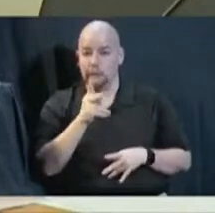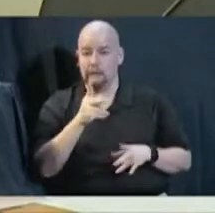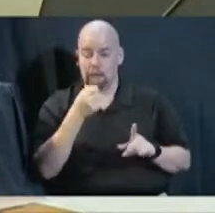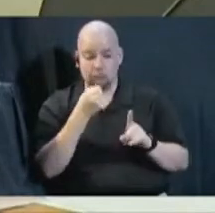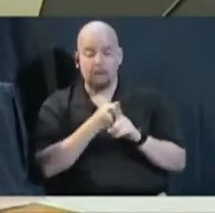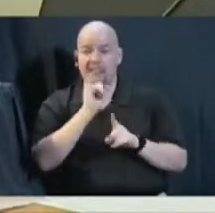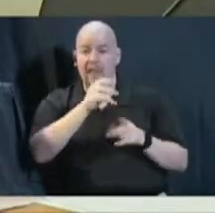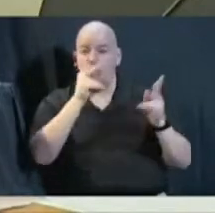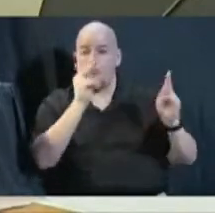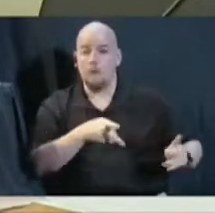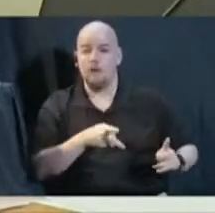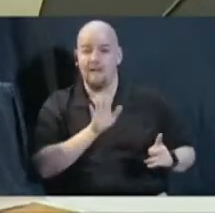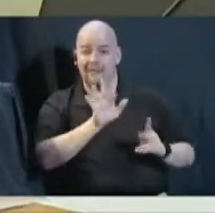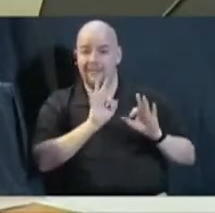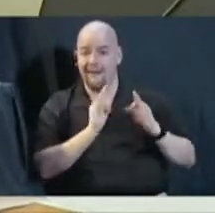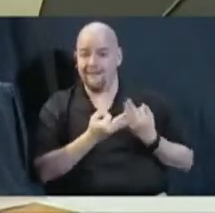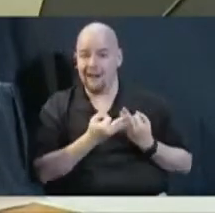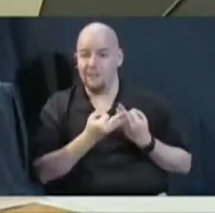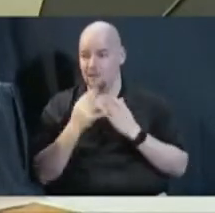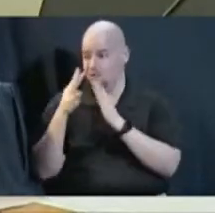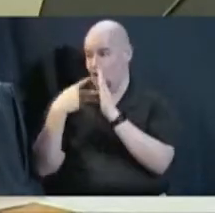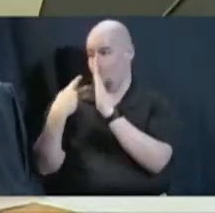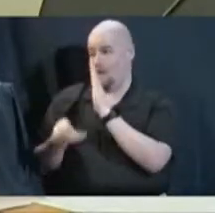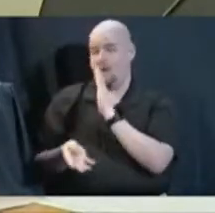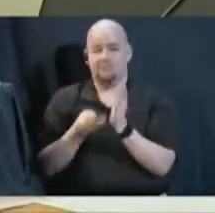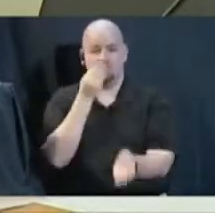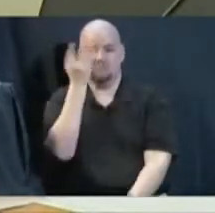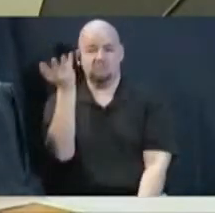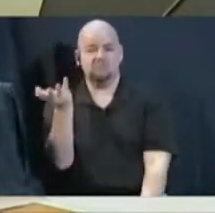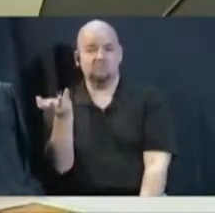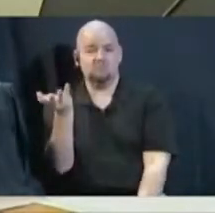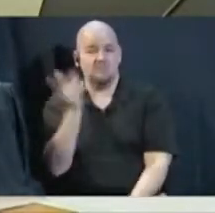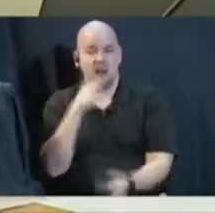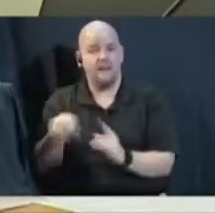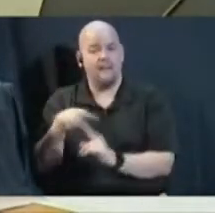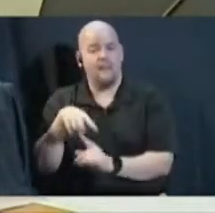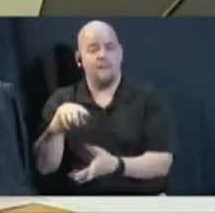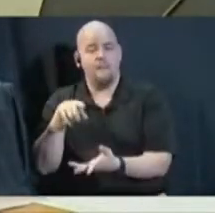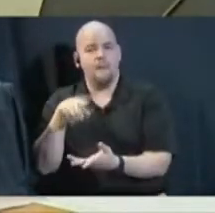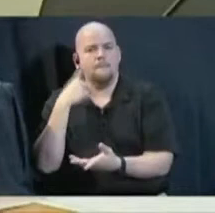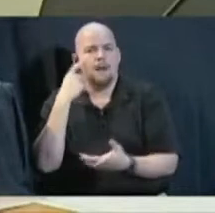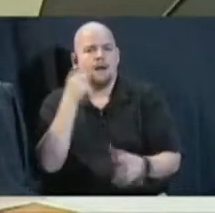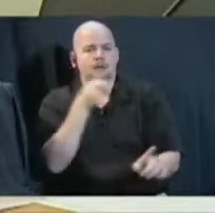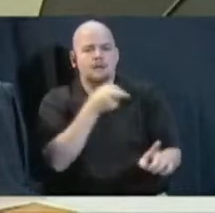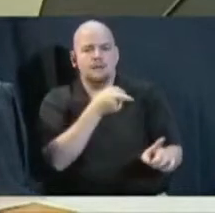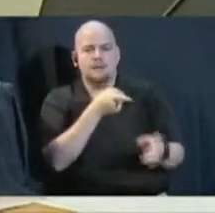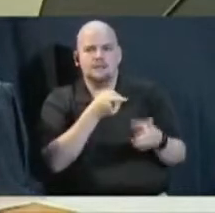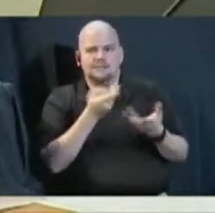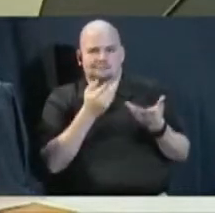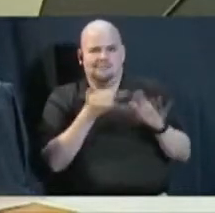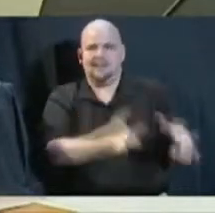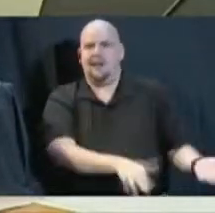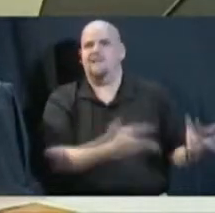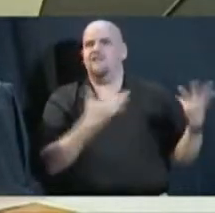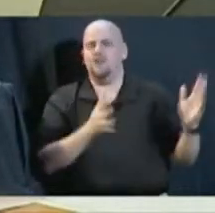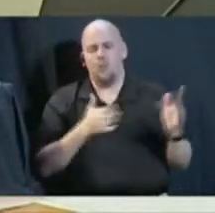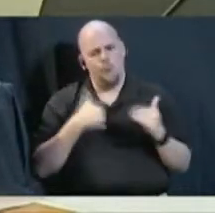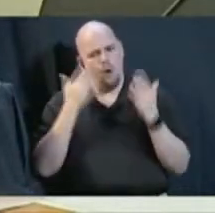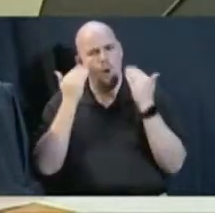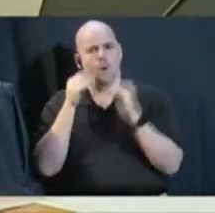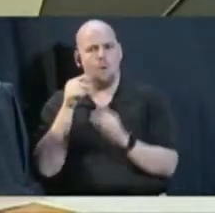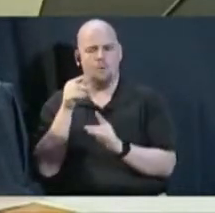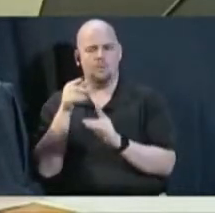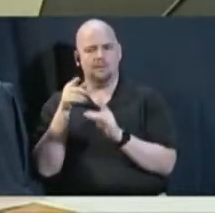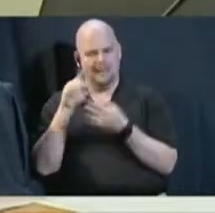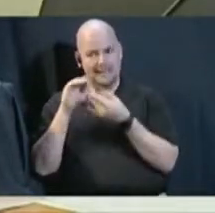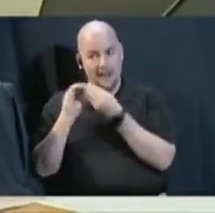person or that person's family, these graphs don't matter. And so I think that needs to be an important part of the message, because we're very much hoping that these numbers are going to